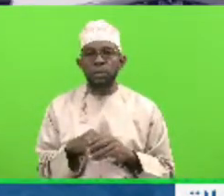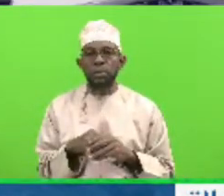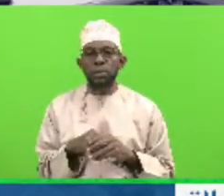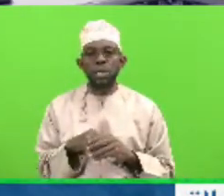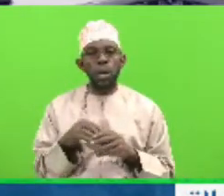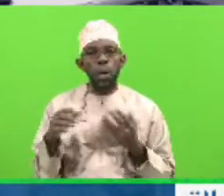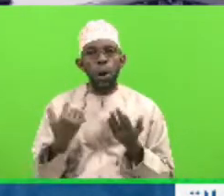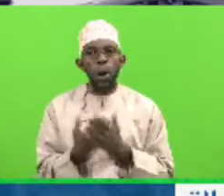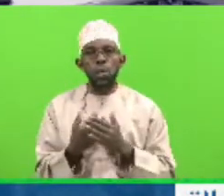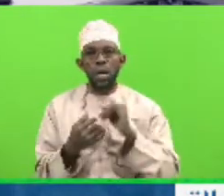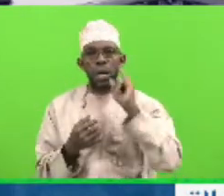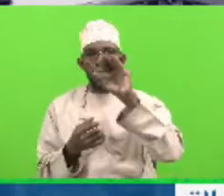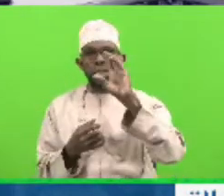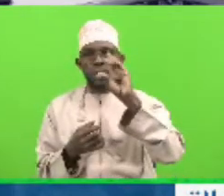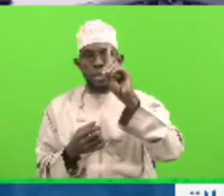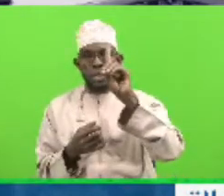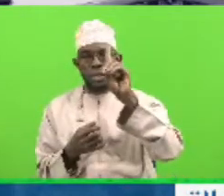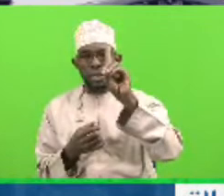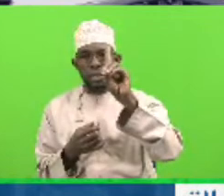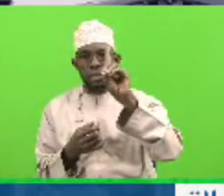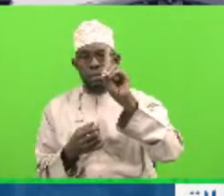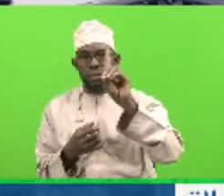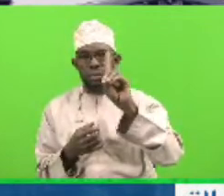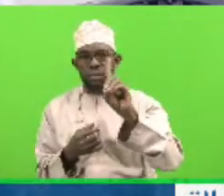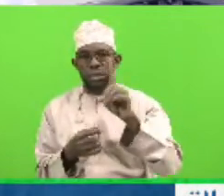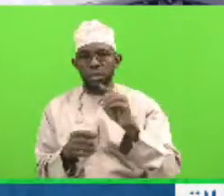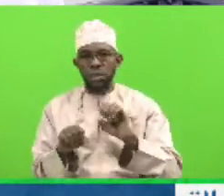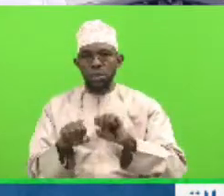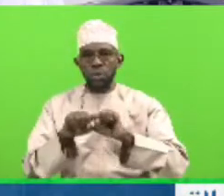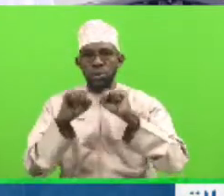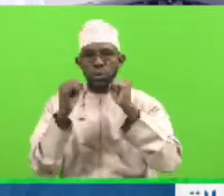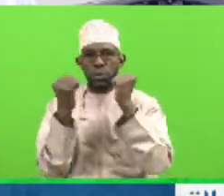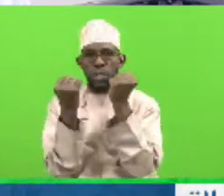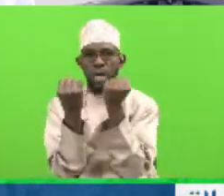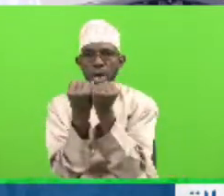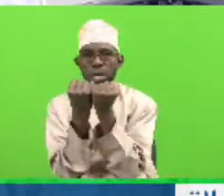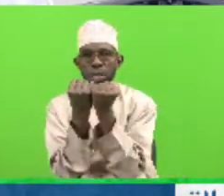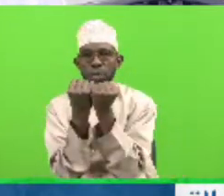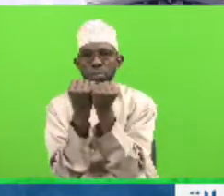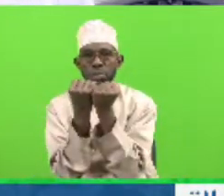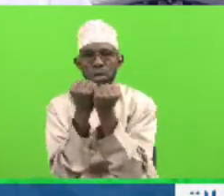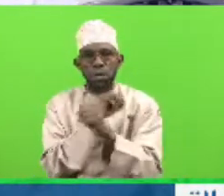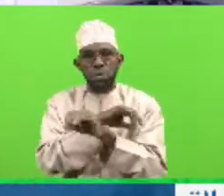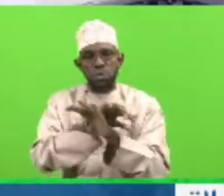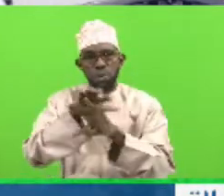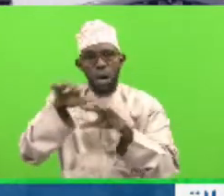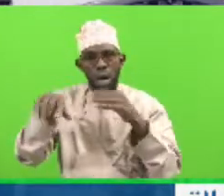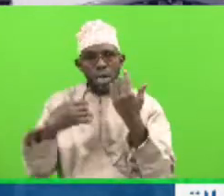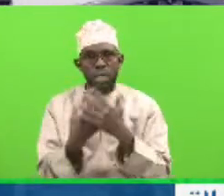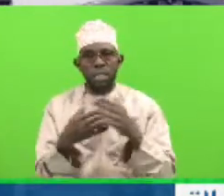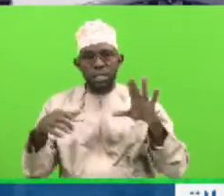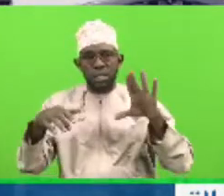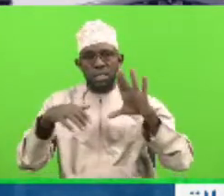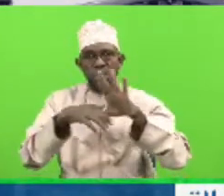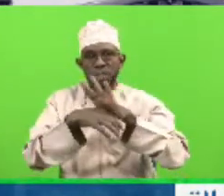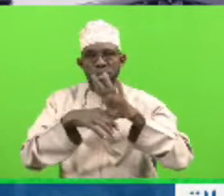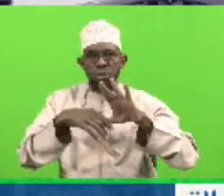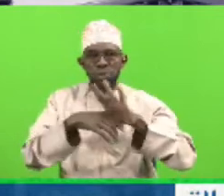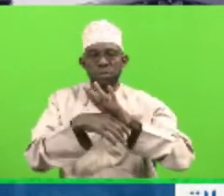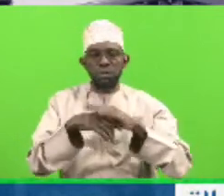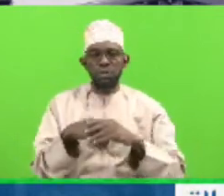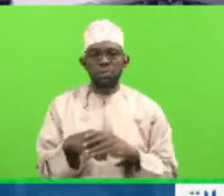entire identities and institutions are built around this sexual orientation.